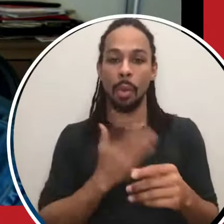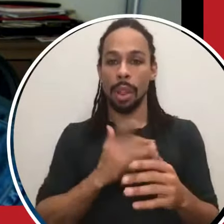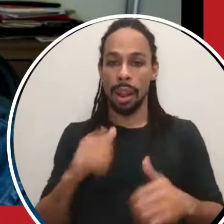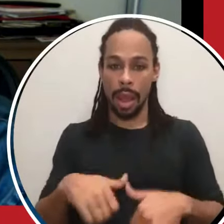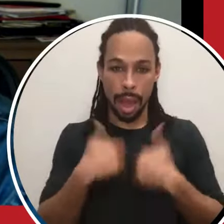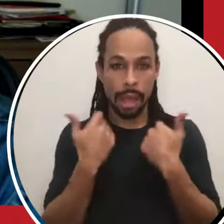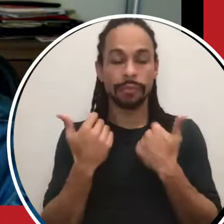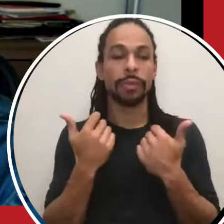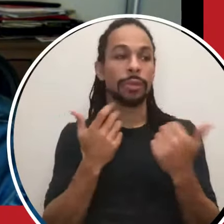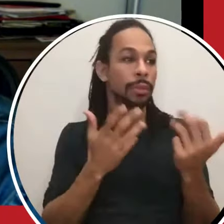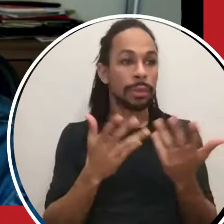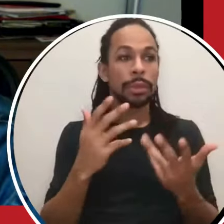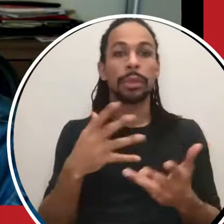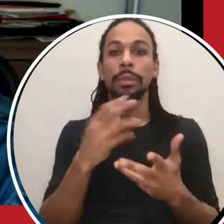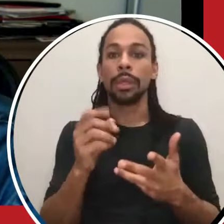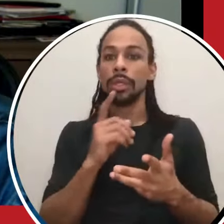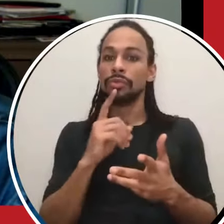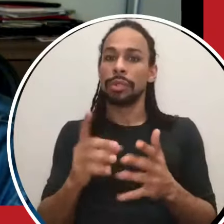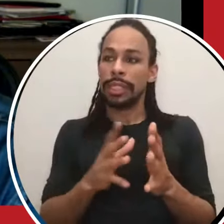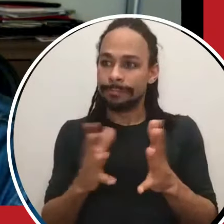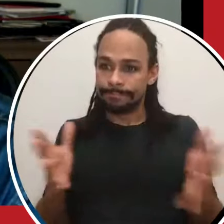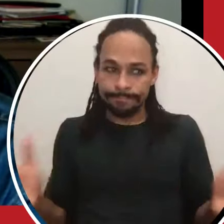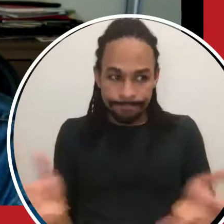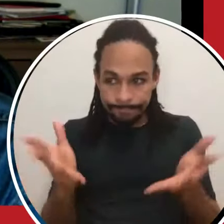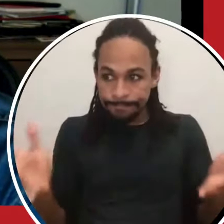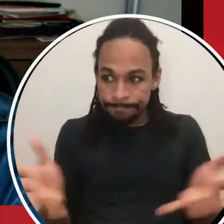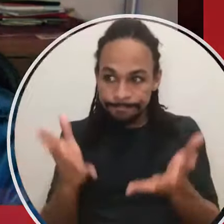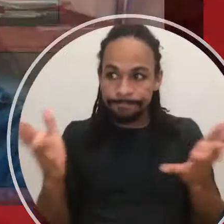and organize them into this work.